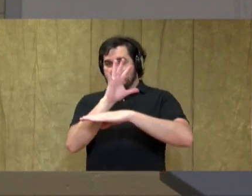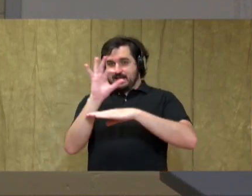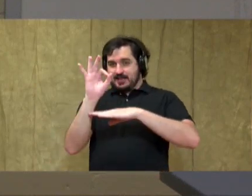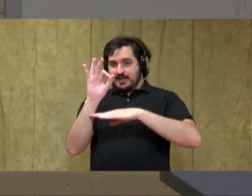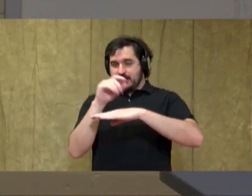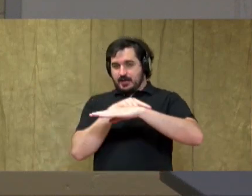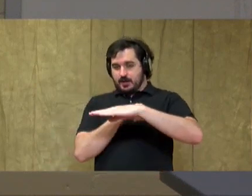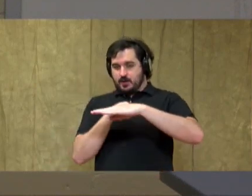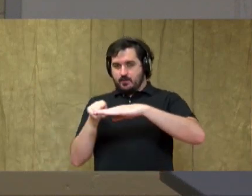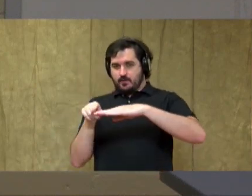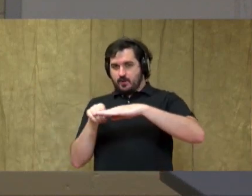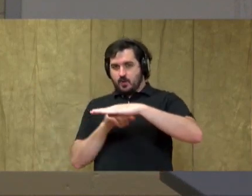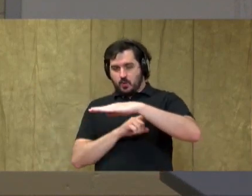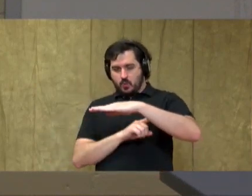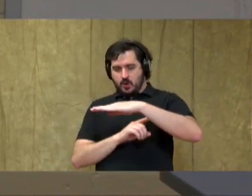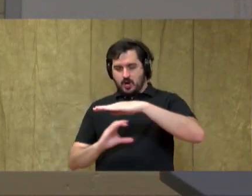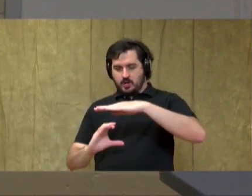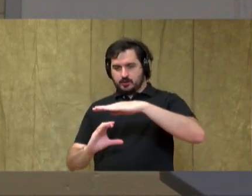59/100